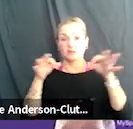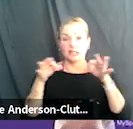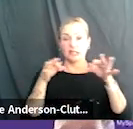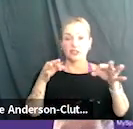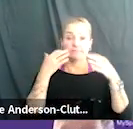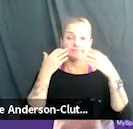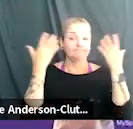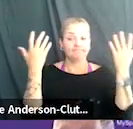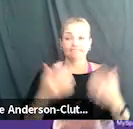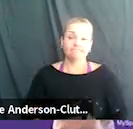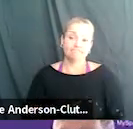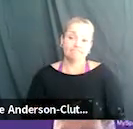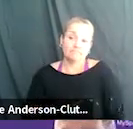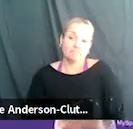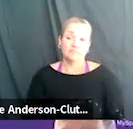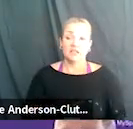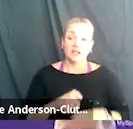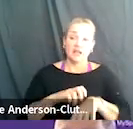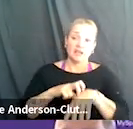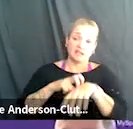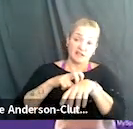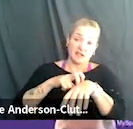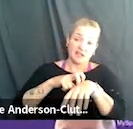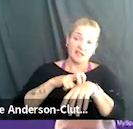anxiety perhaps makes sense at some level.